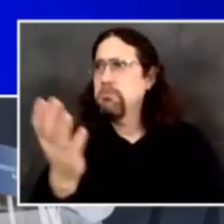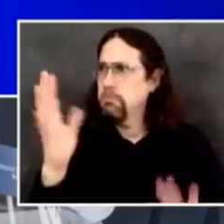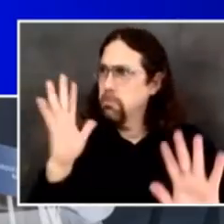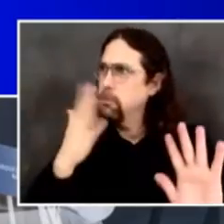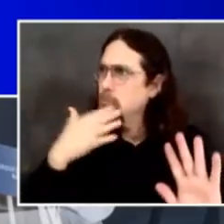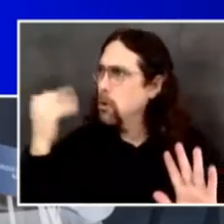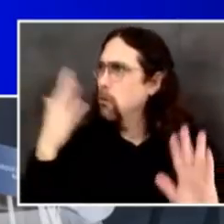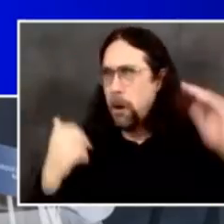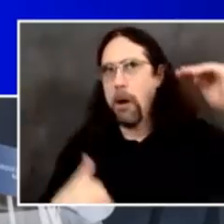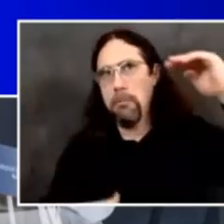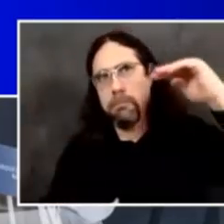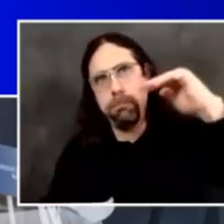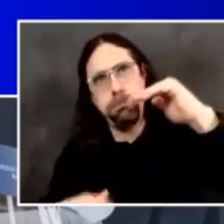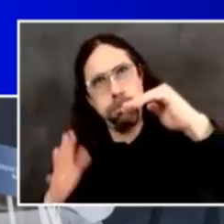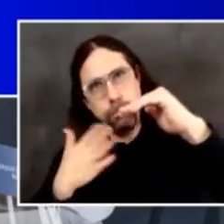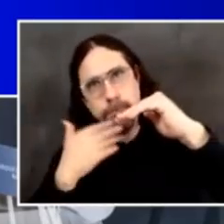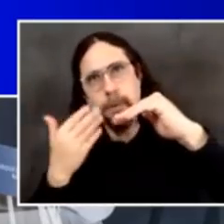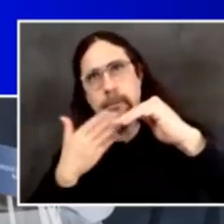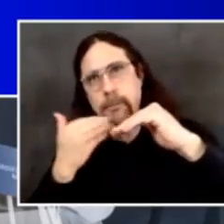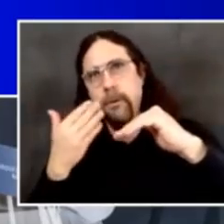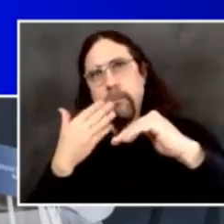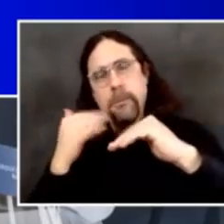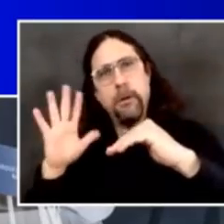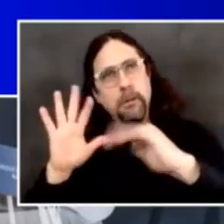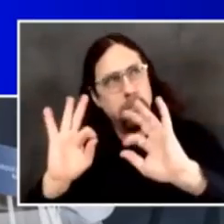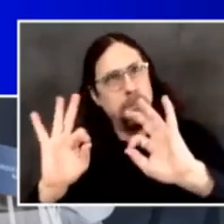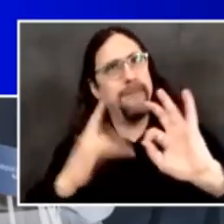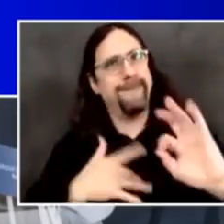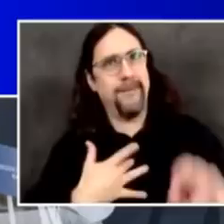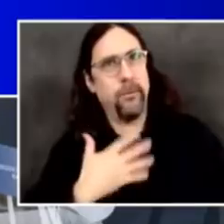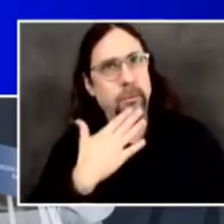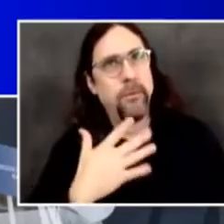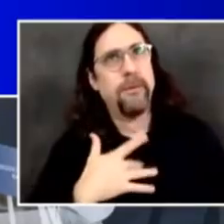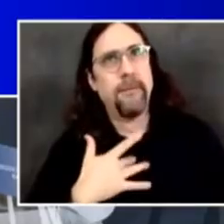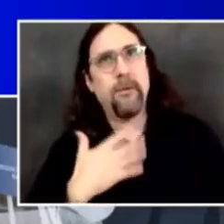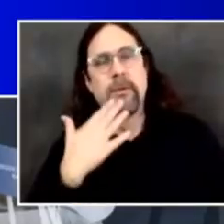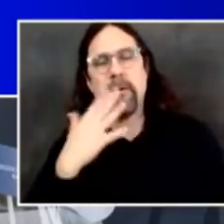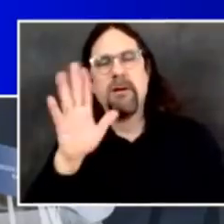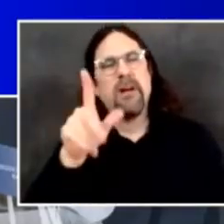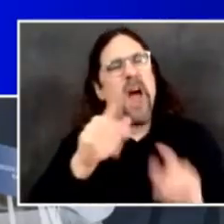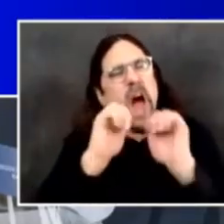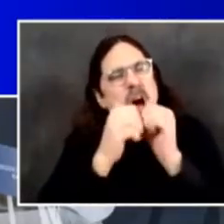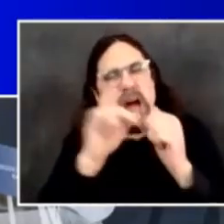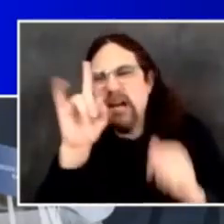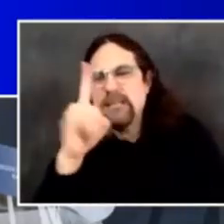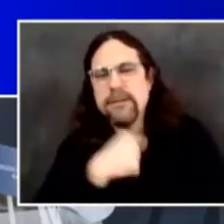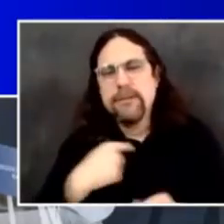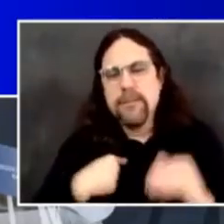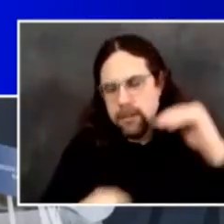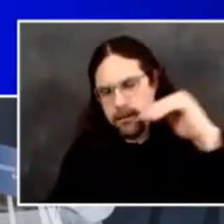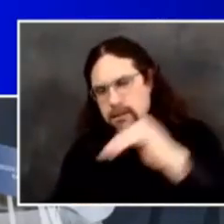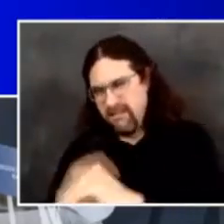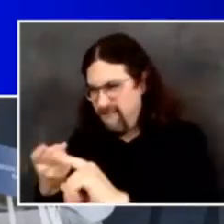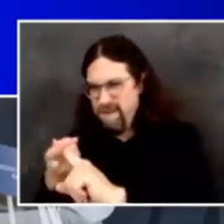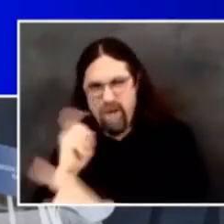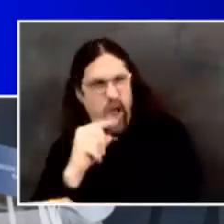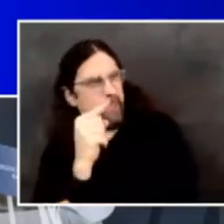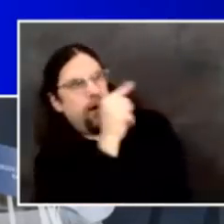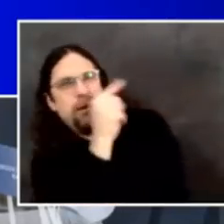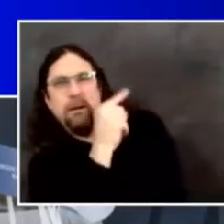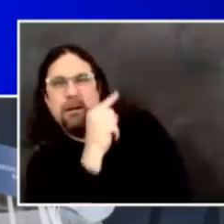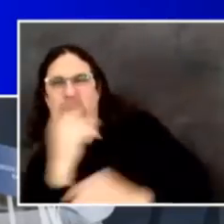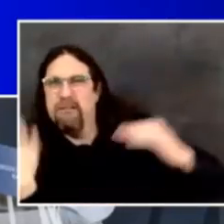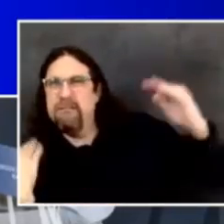built face shields like the one you're seeing there. That was literally put together by hand in the Brooklyn